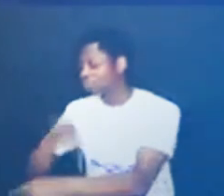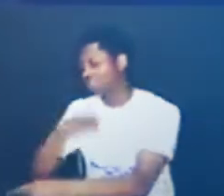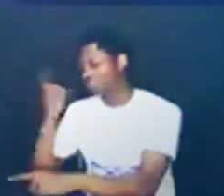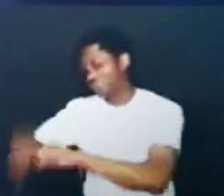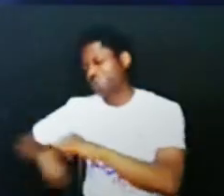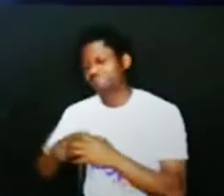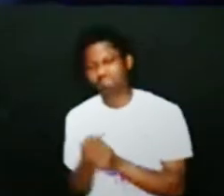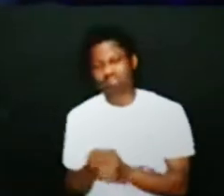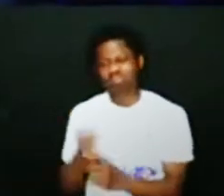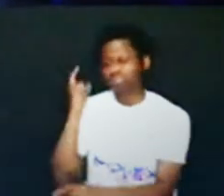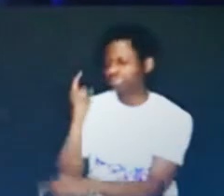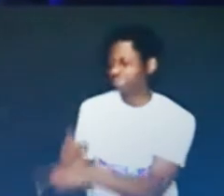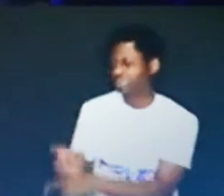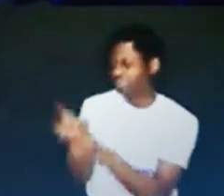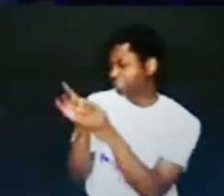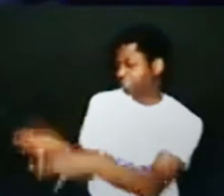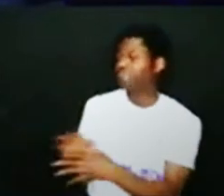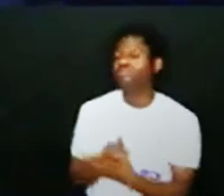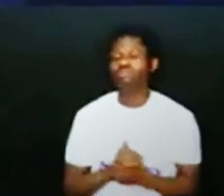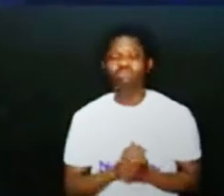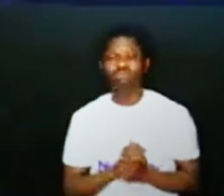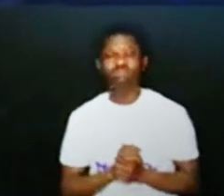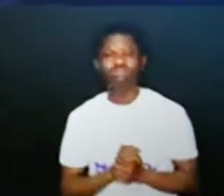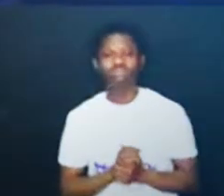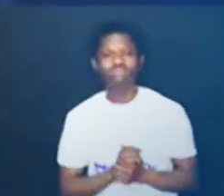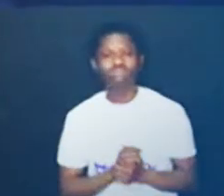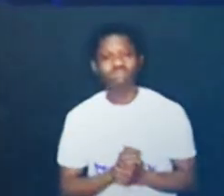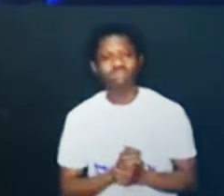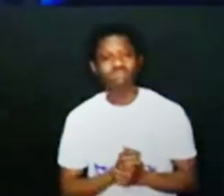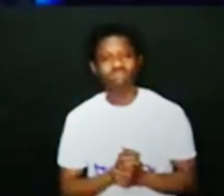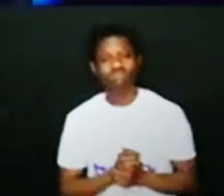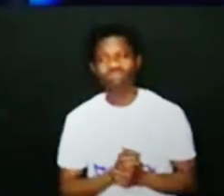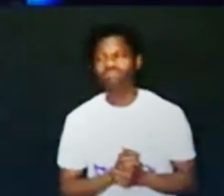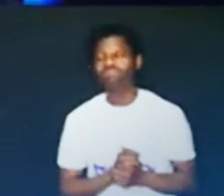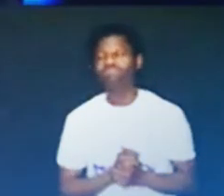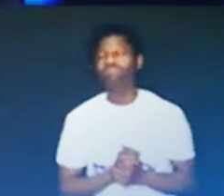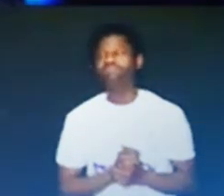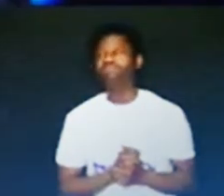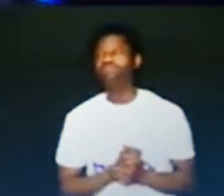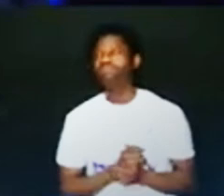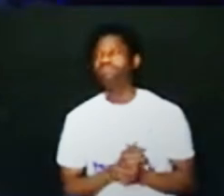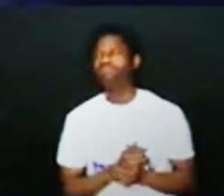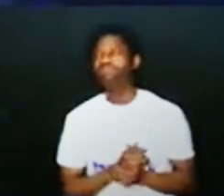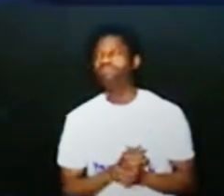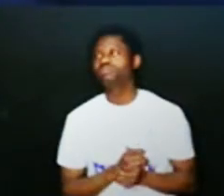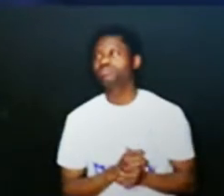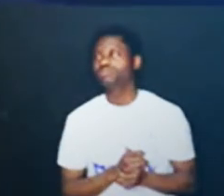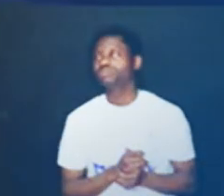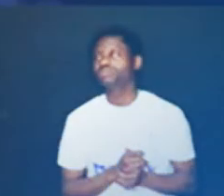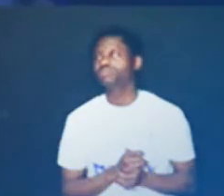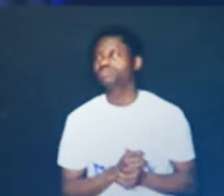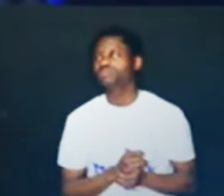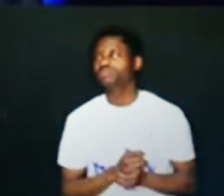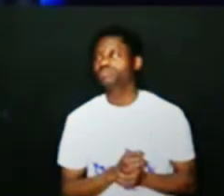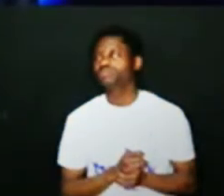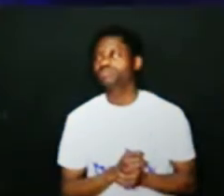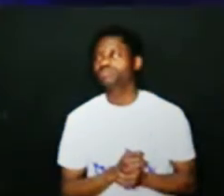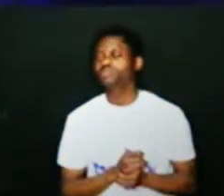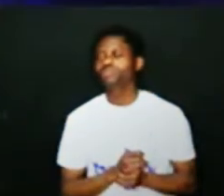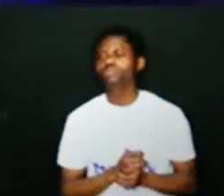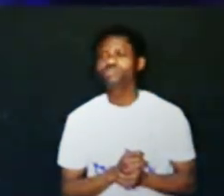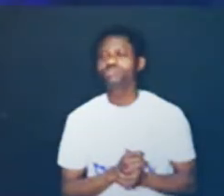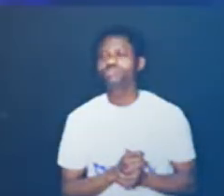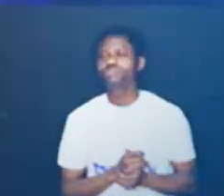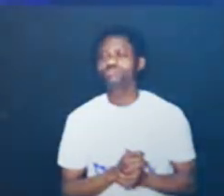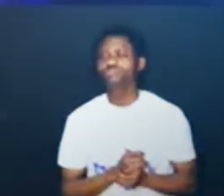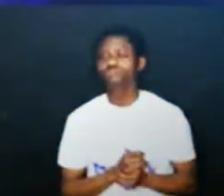Joseph Ninu Anumunu who said Wenja Edono Sini Wunyano what Tanino na Wonfa Bujo and no anchor. You see, bitter people